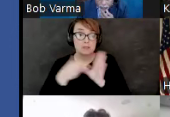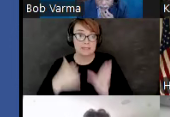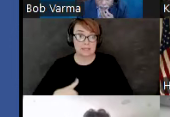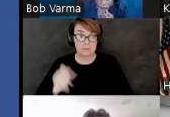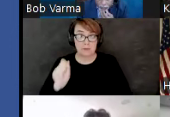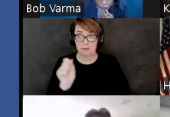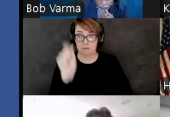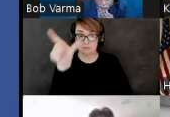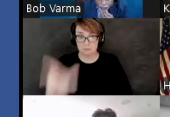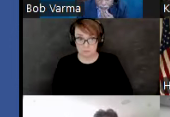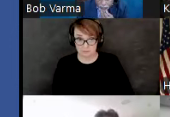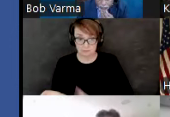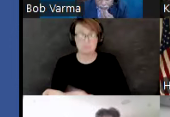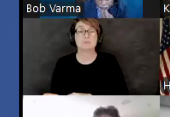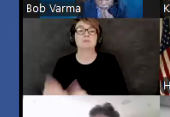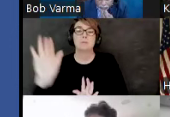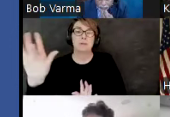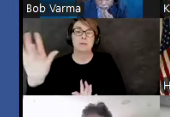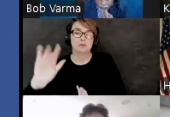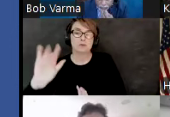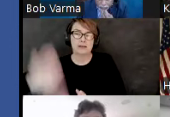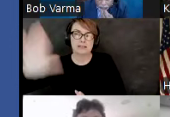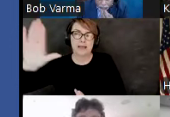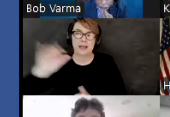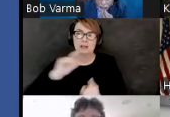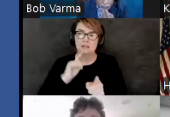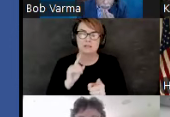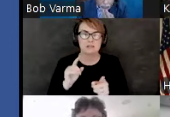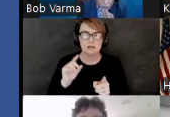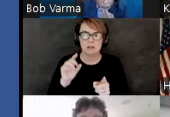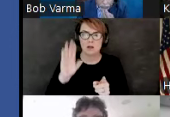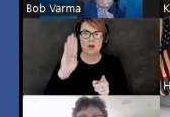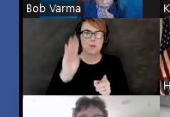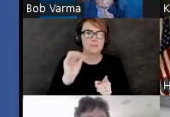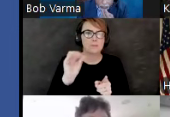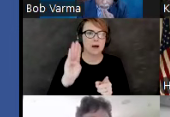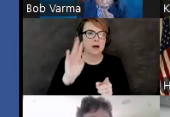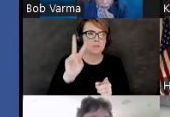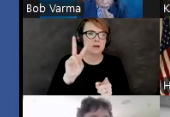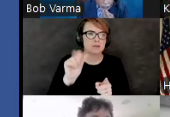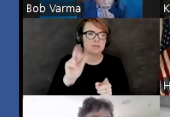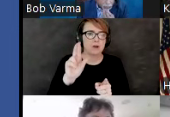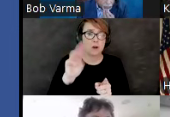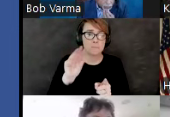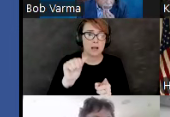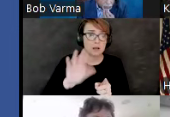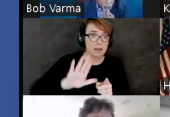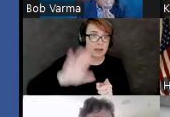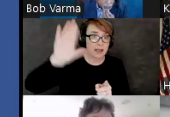hand feature. Bob Varma, I see your raised hand. Please go ahead.